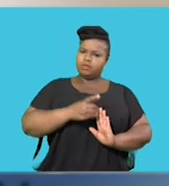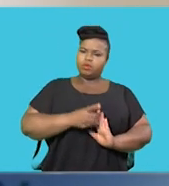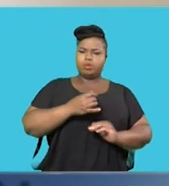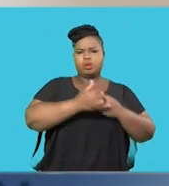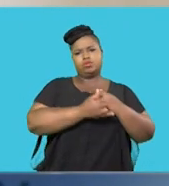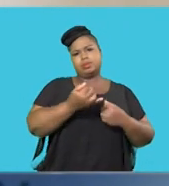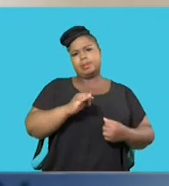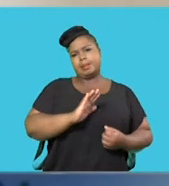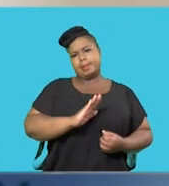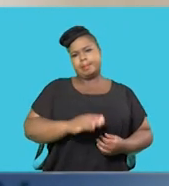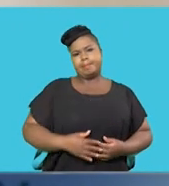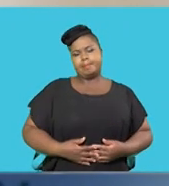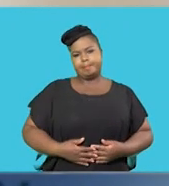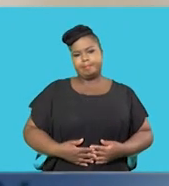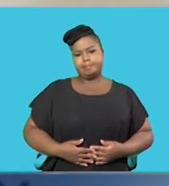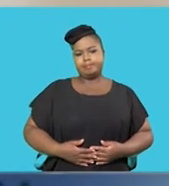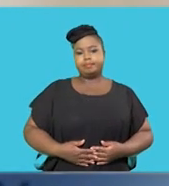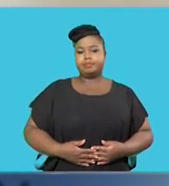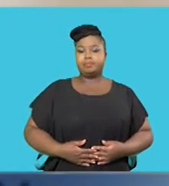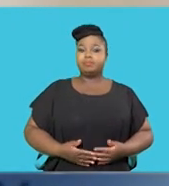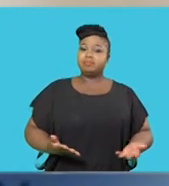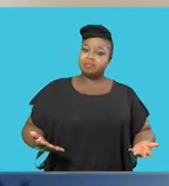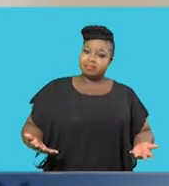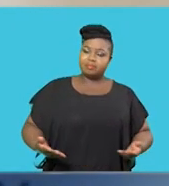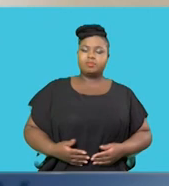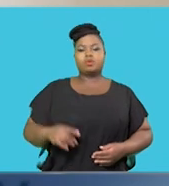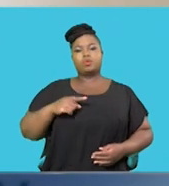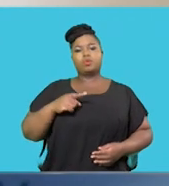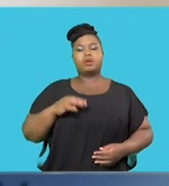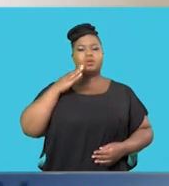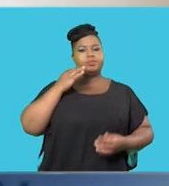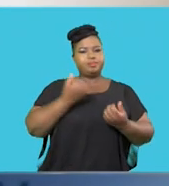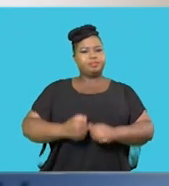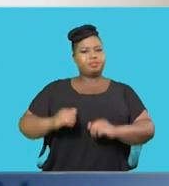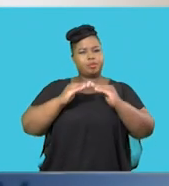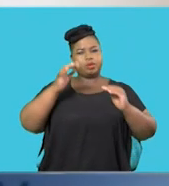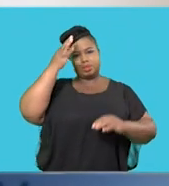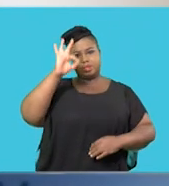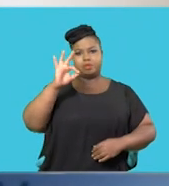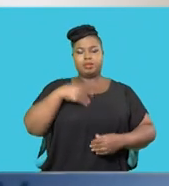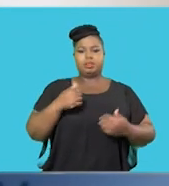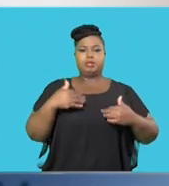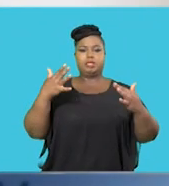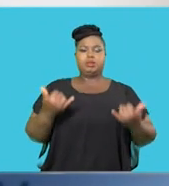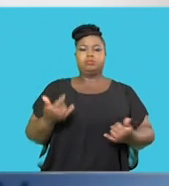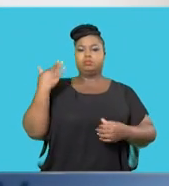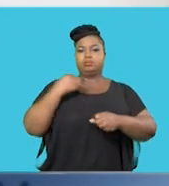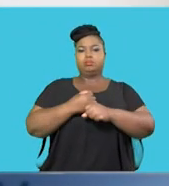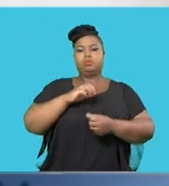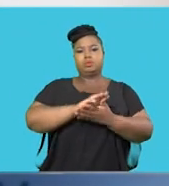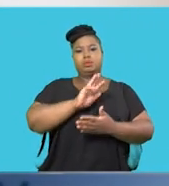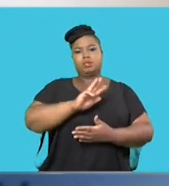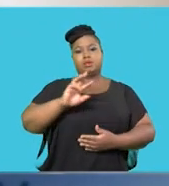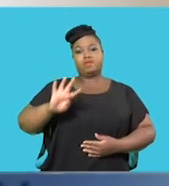country. The fact of the matter is that since this democratic government came into effect in